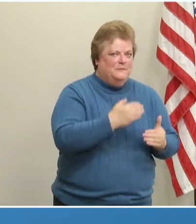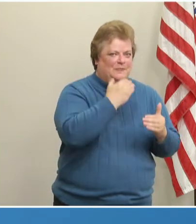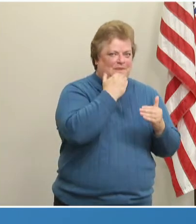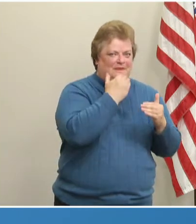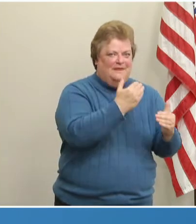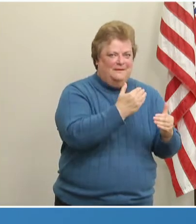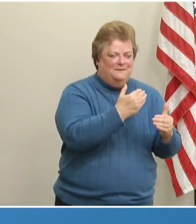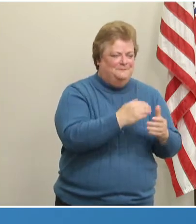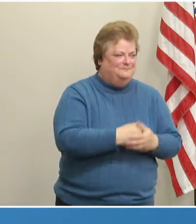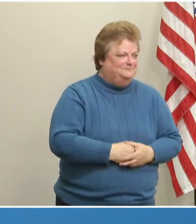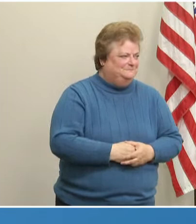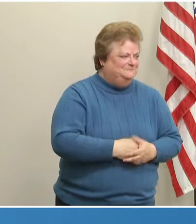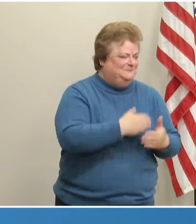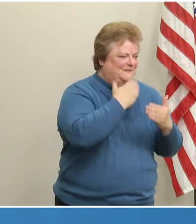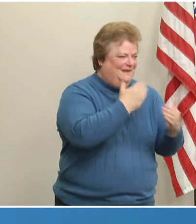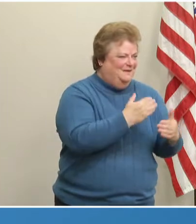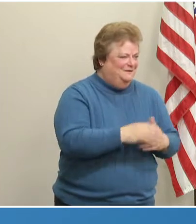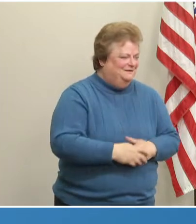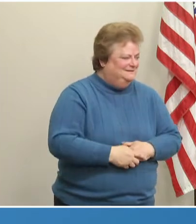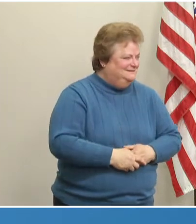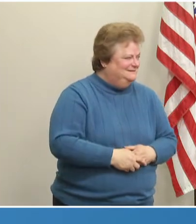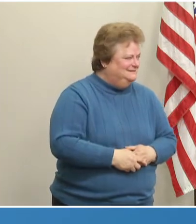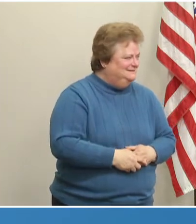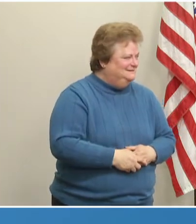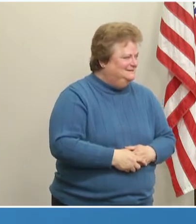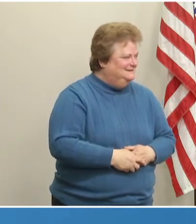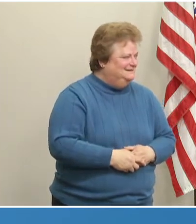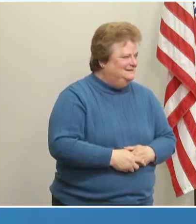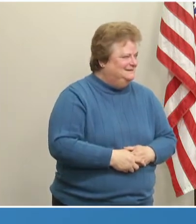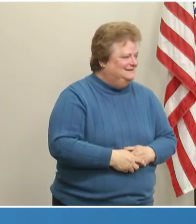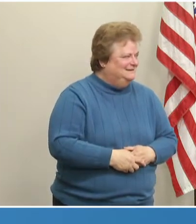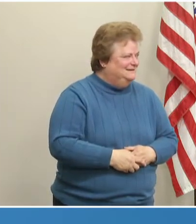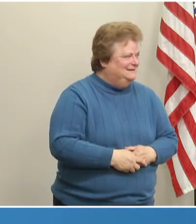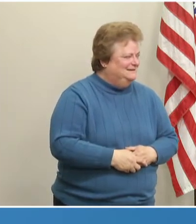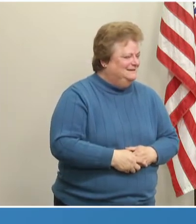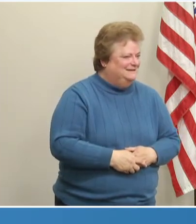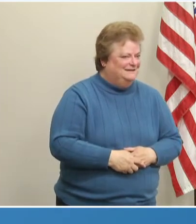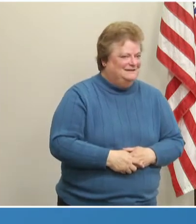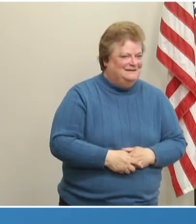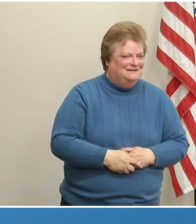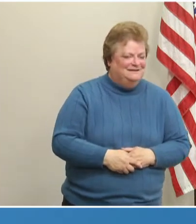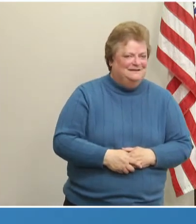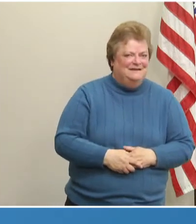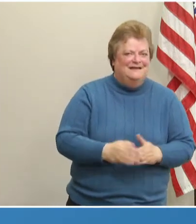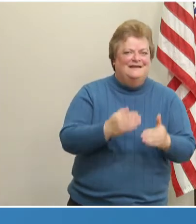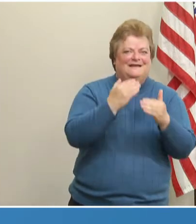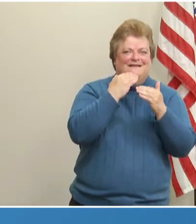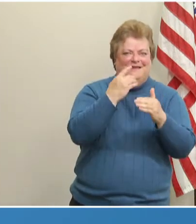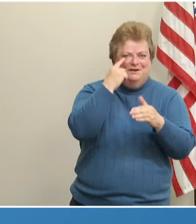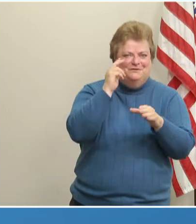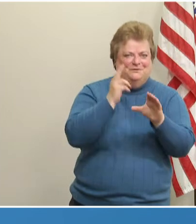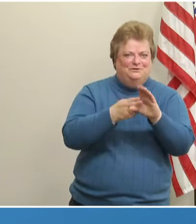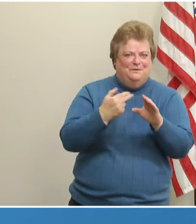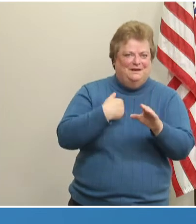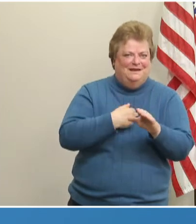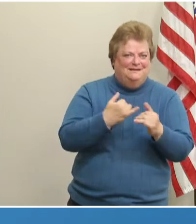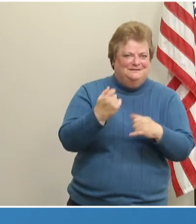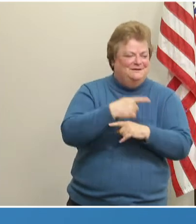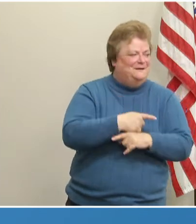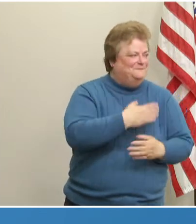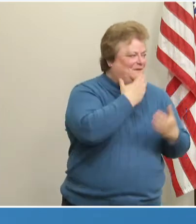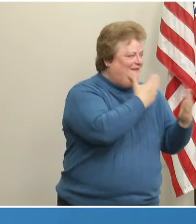Mayor. everything you do. Thank you. Thank you again for joining us for this update.